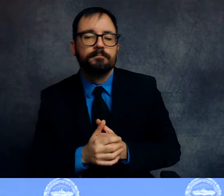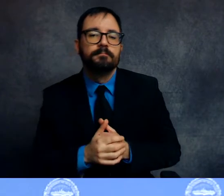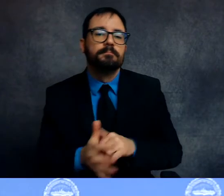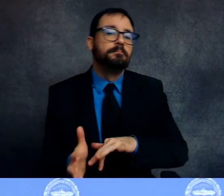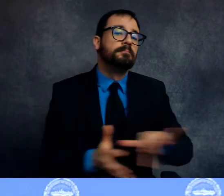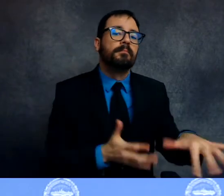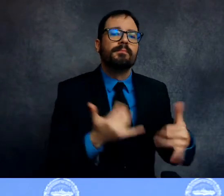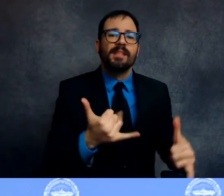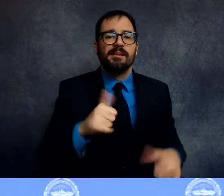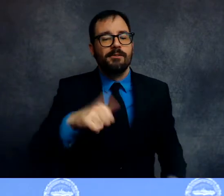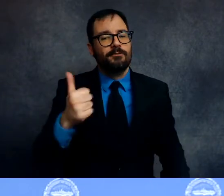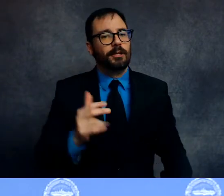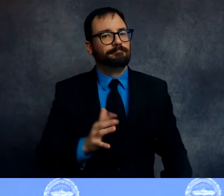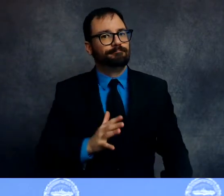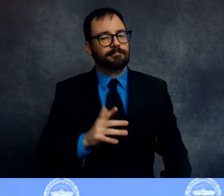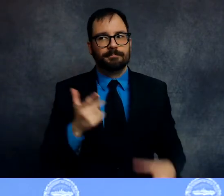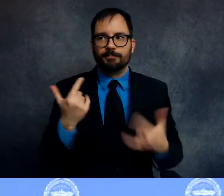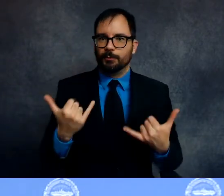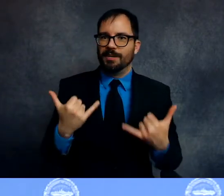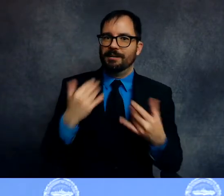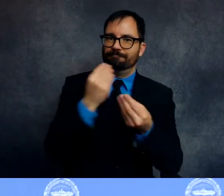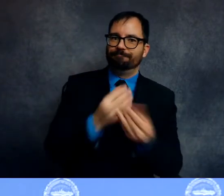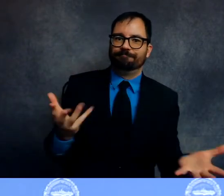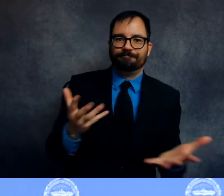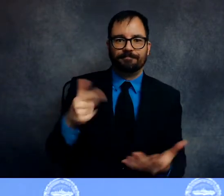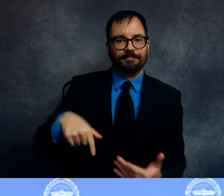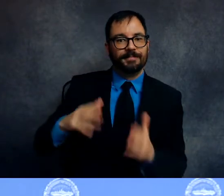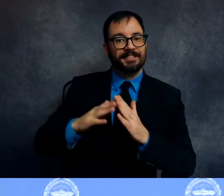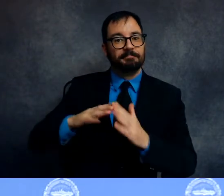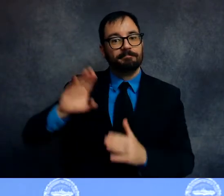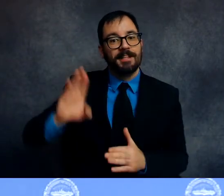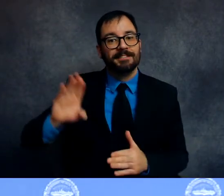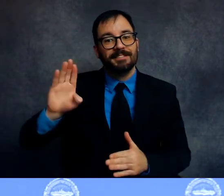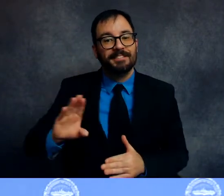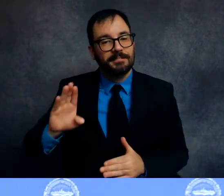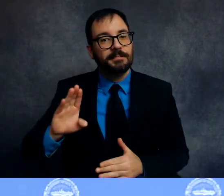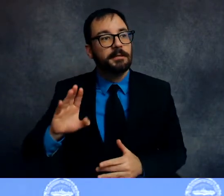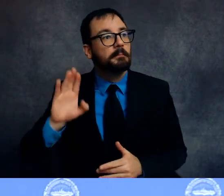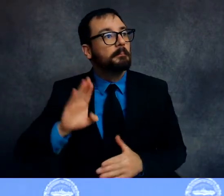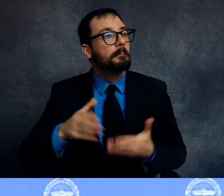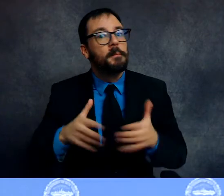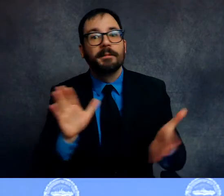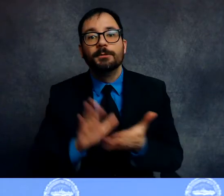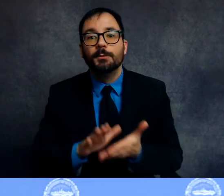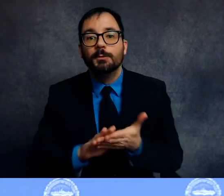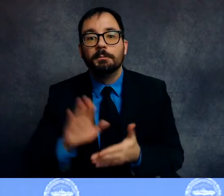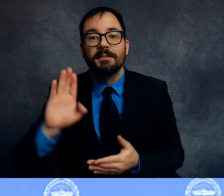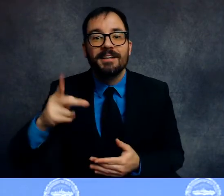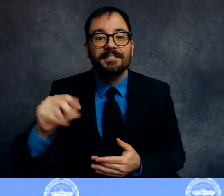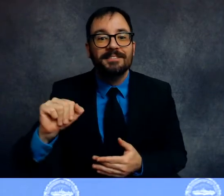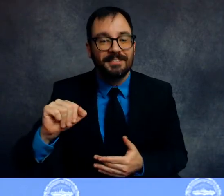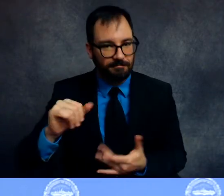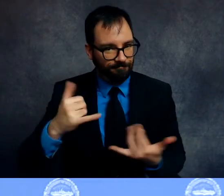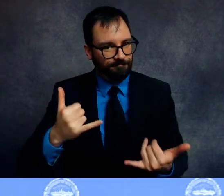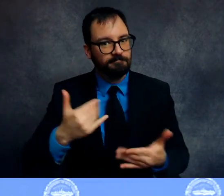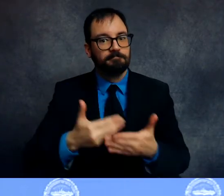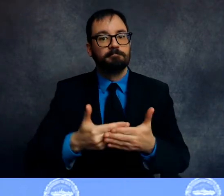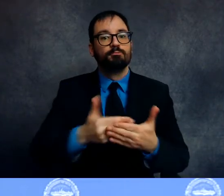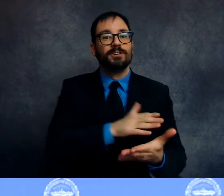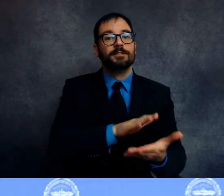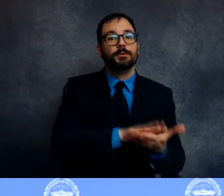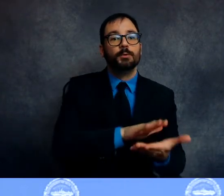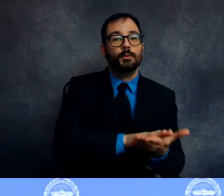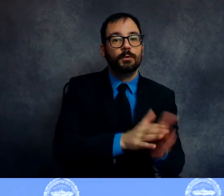boston.gov/2021outdoor dining. Today also is another positive bright light in the city of Boston. The Boston Public Schools welcomed